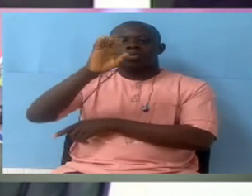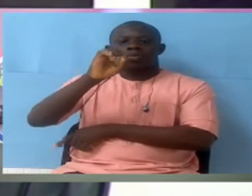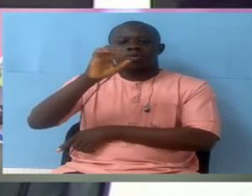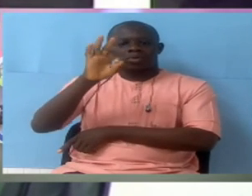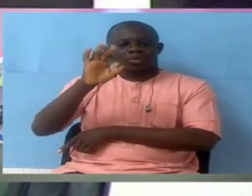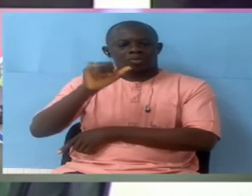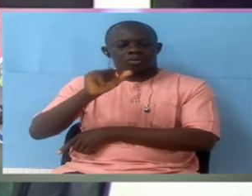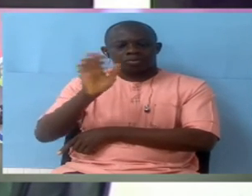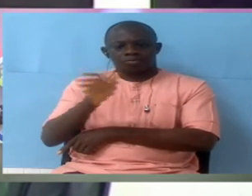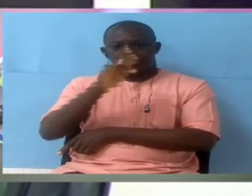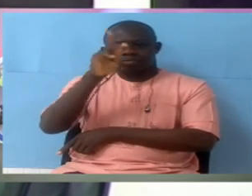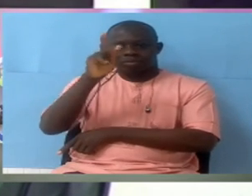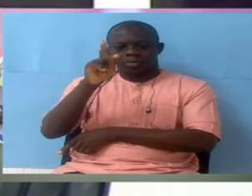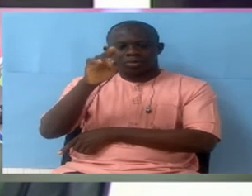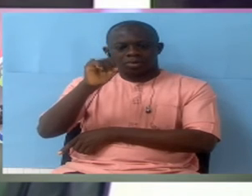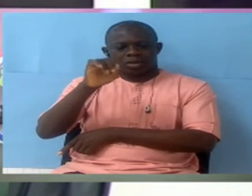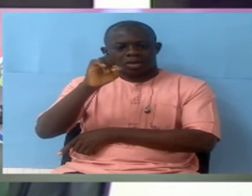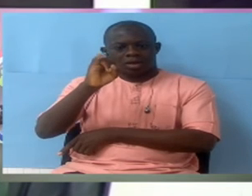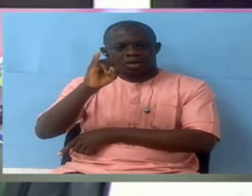Boto Keita.